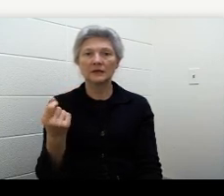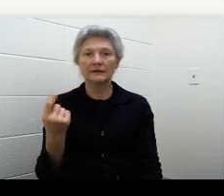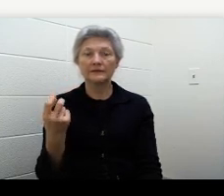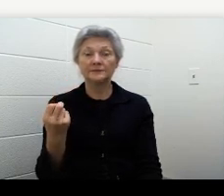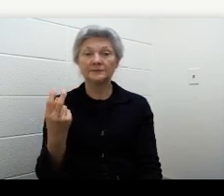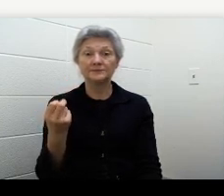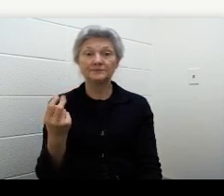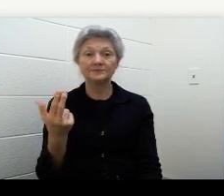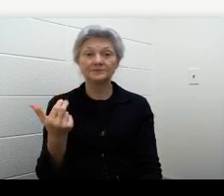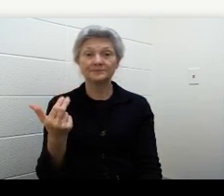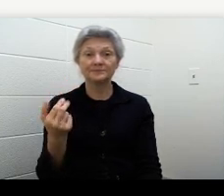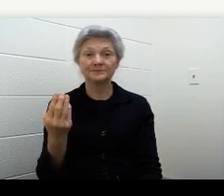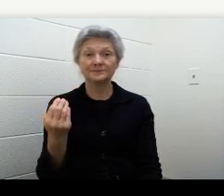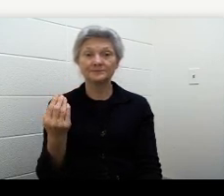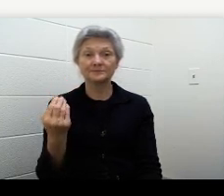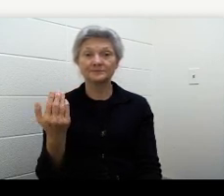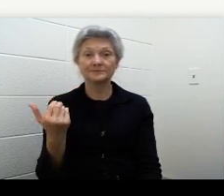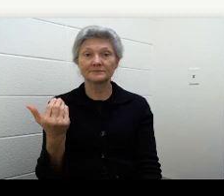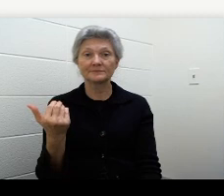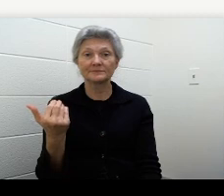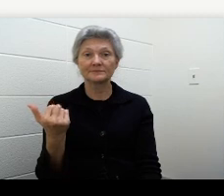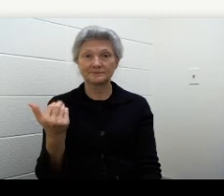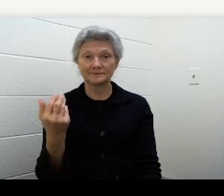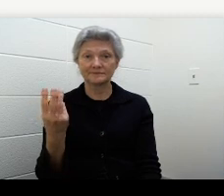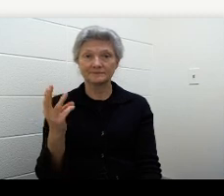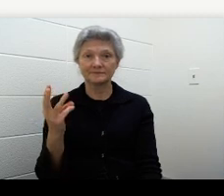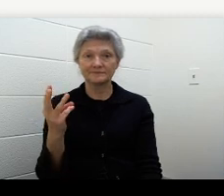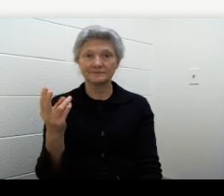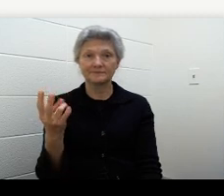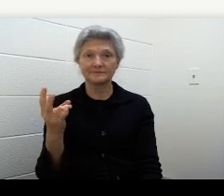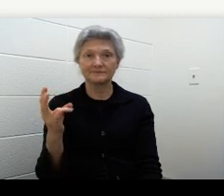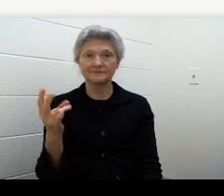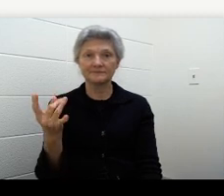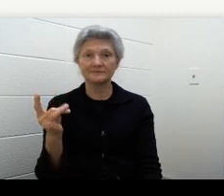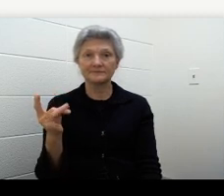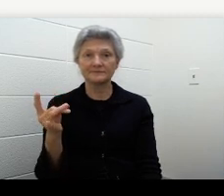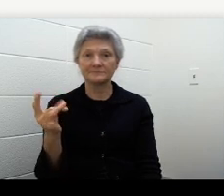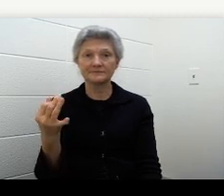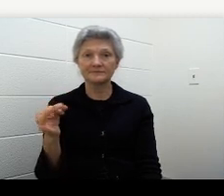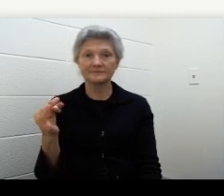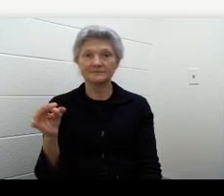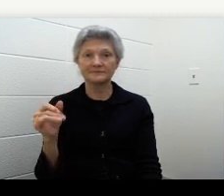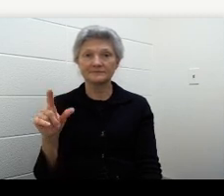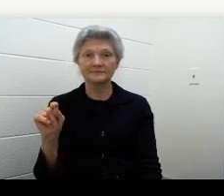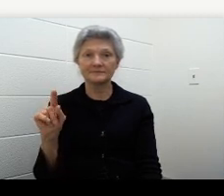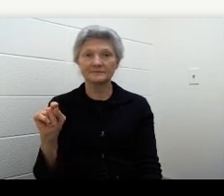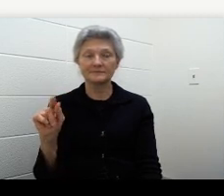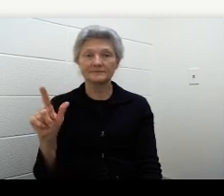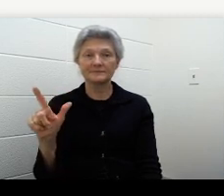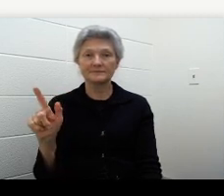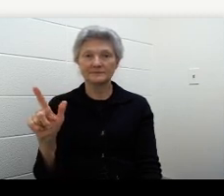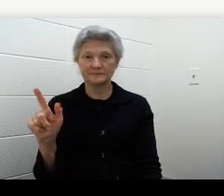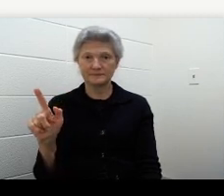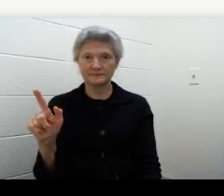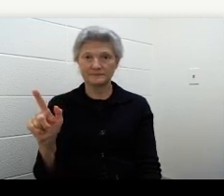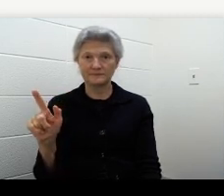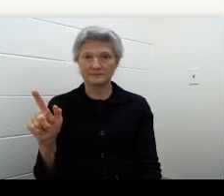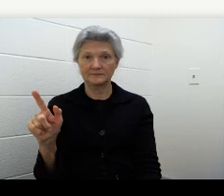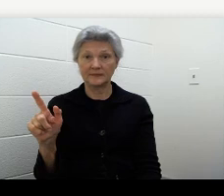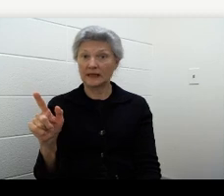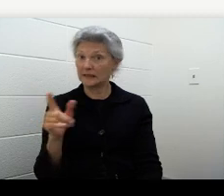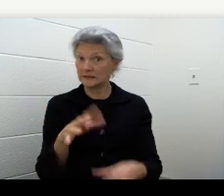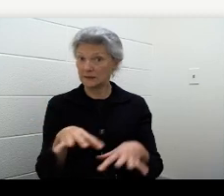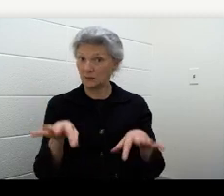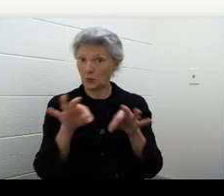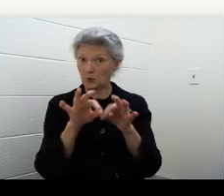10, 11, 12, 13, 14, 15, 16, 17, 18, 19, 20, 21. It's